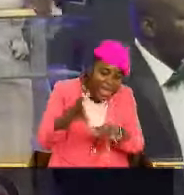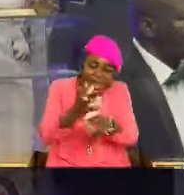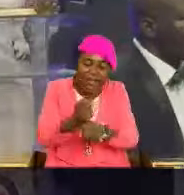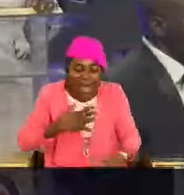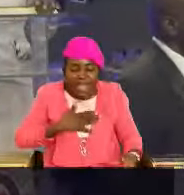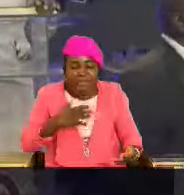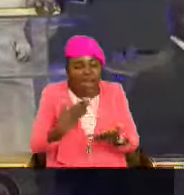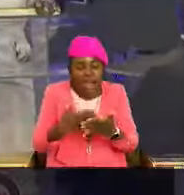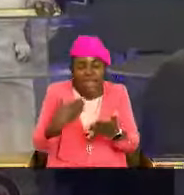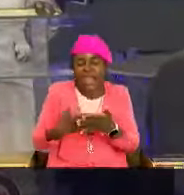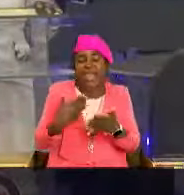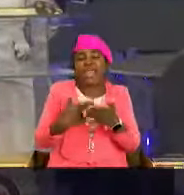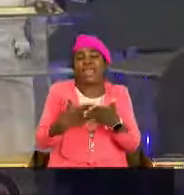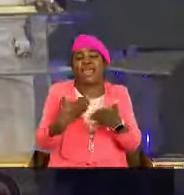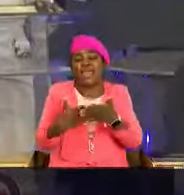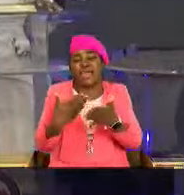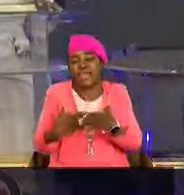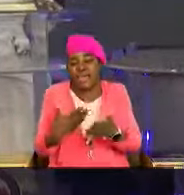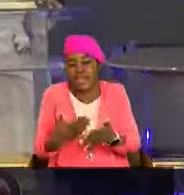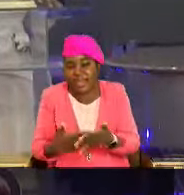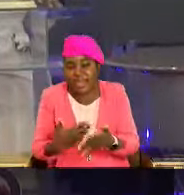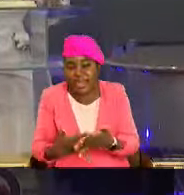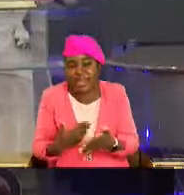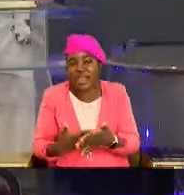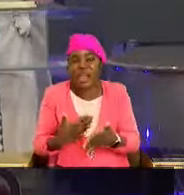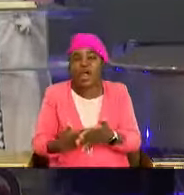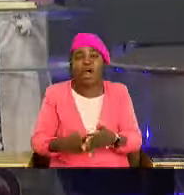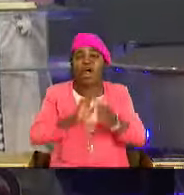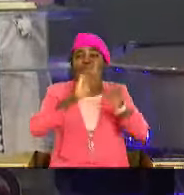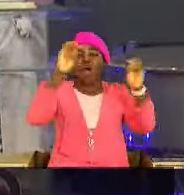morning oh god of